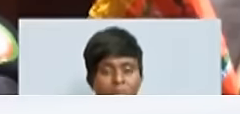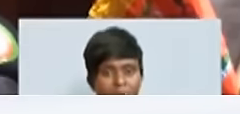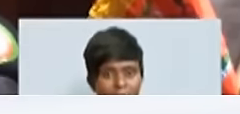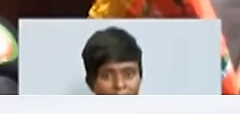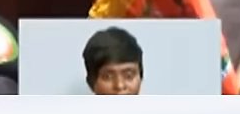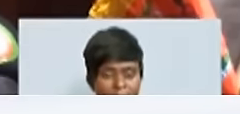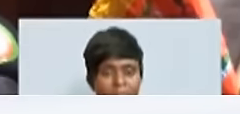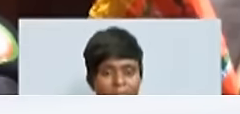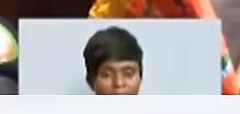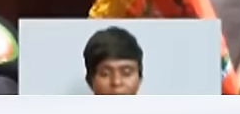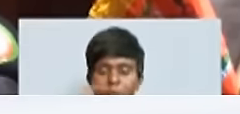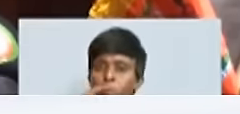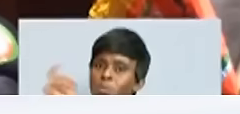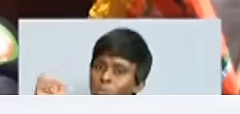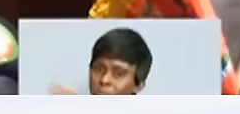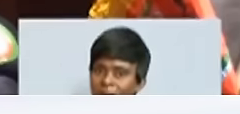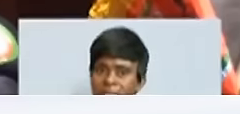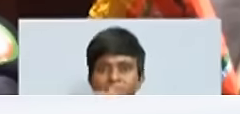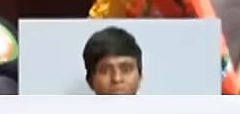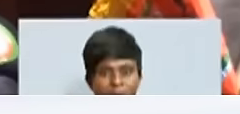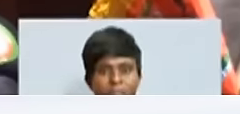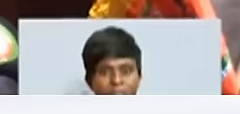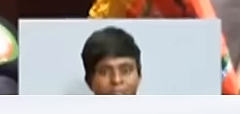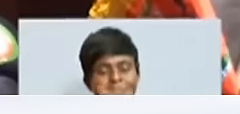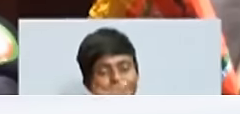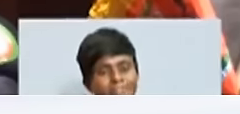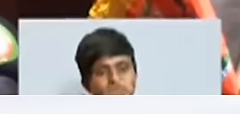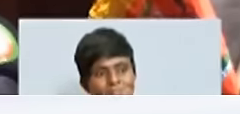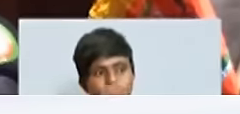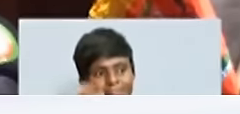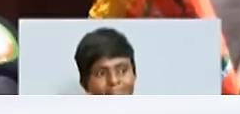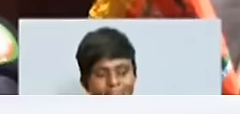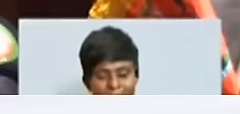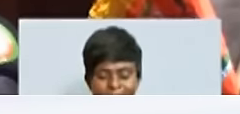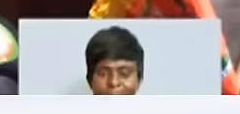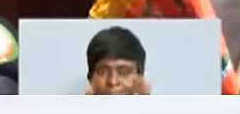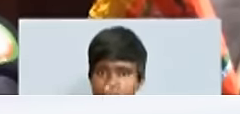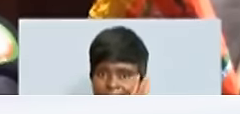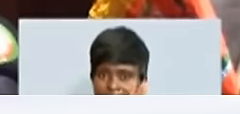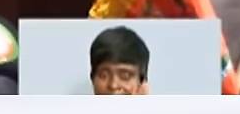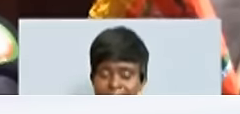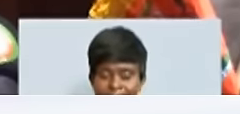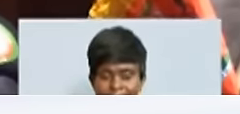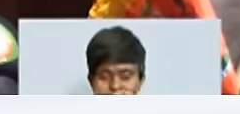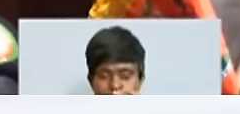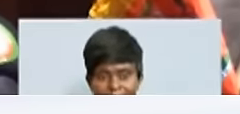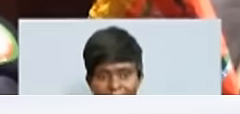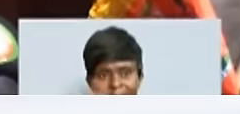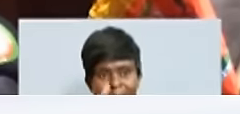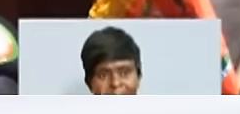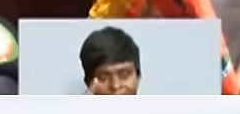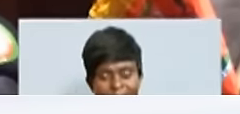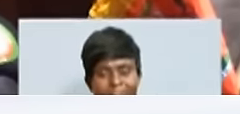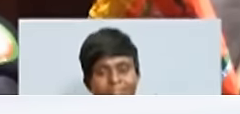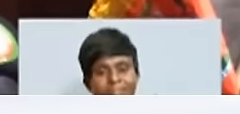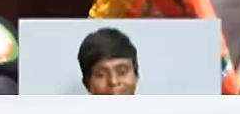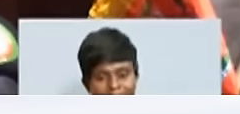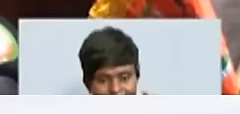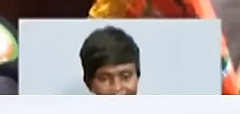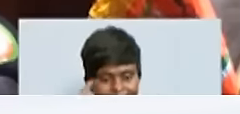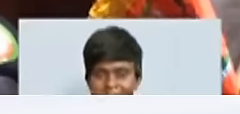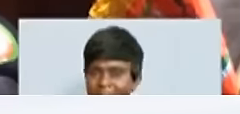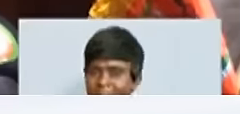and compelling duty to fulfill our national values and principles, which should never be sacrificed